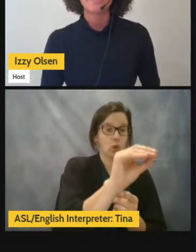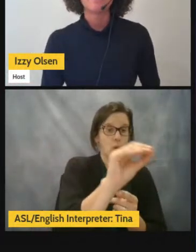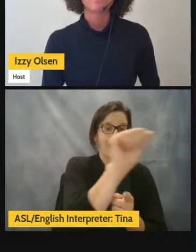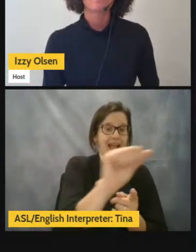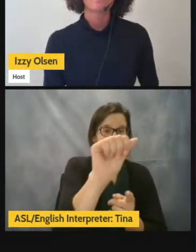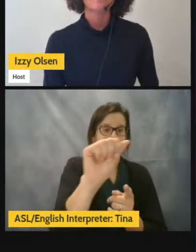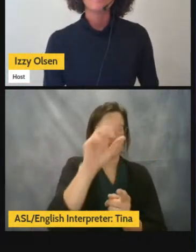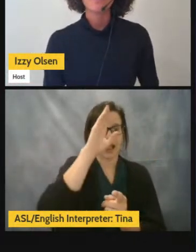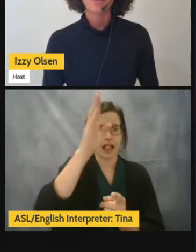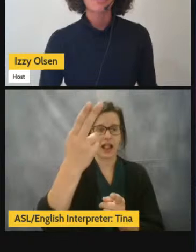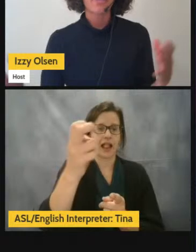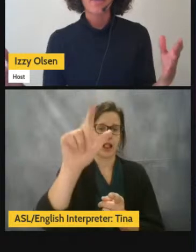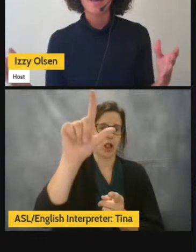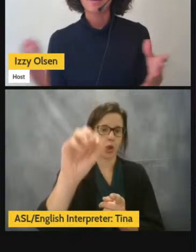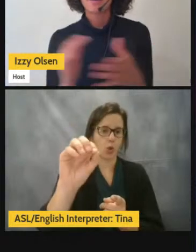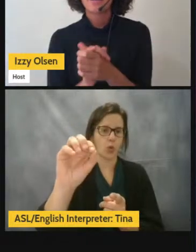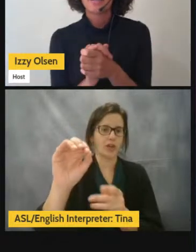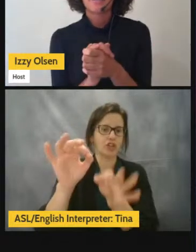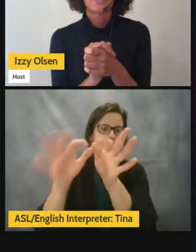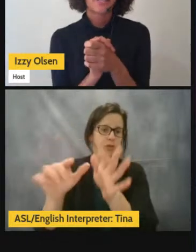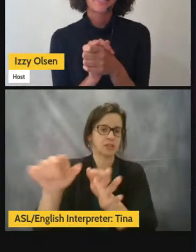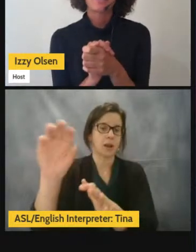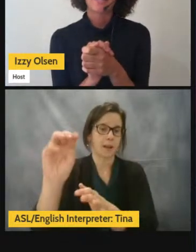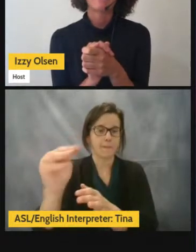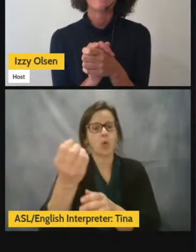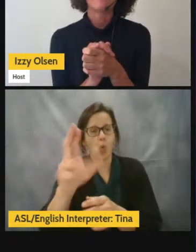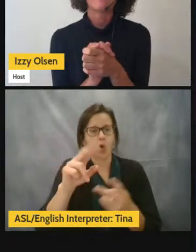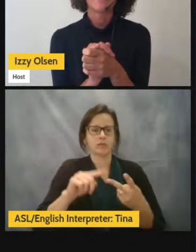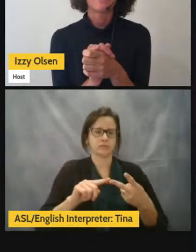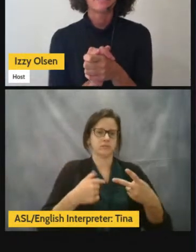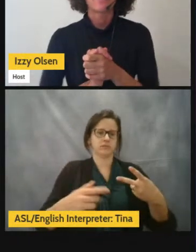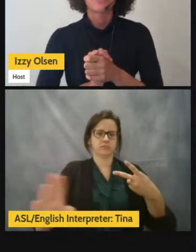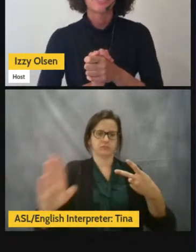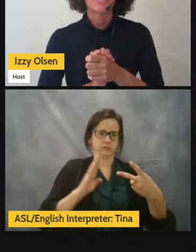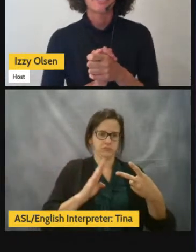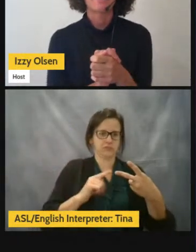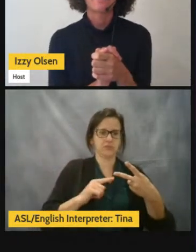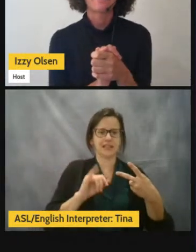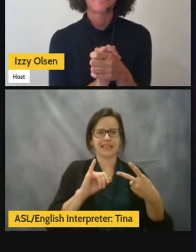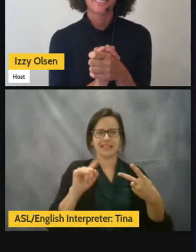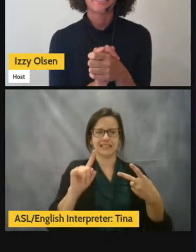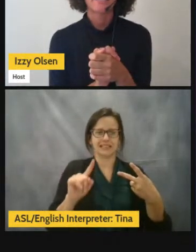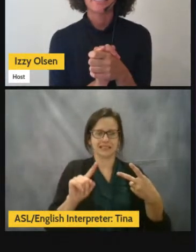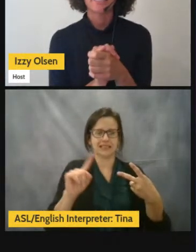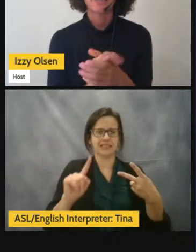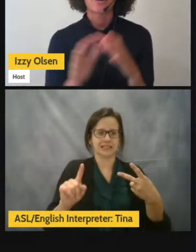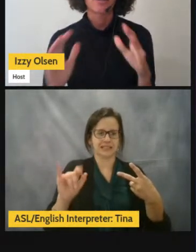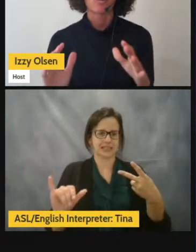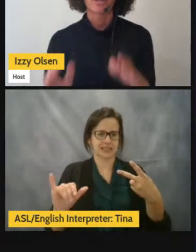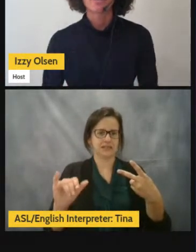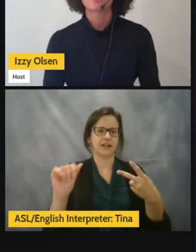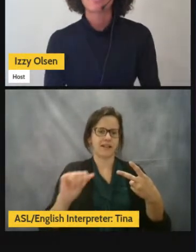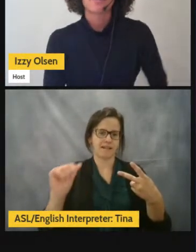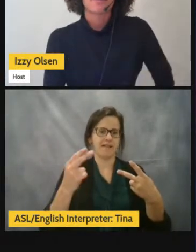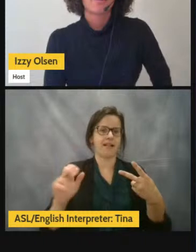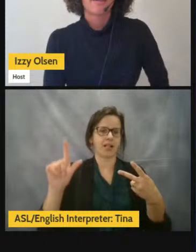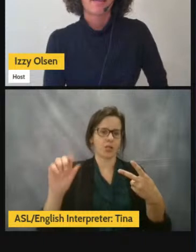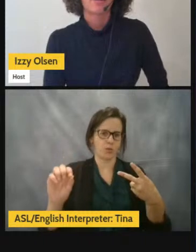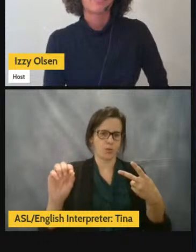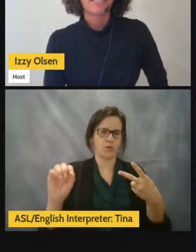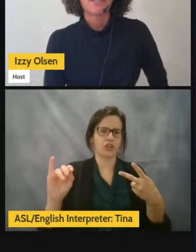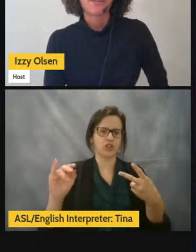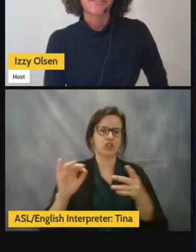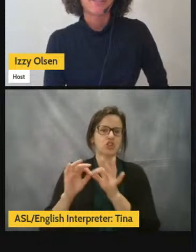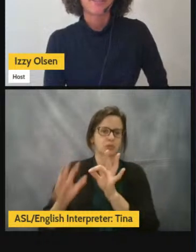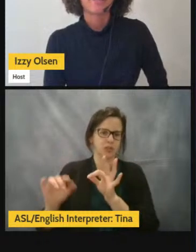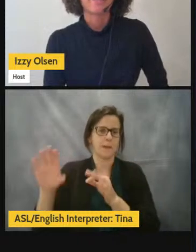if needed. Other than that, just thank you again. I really appreciated it, Kelly, to hear your awesome words, and